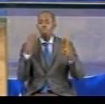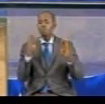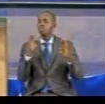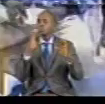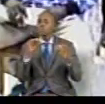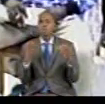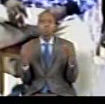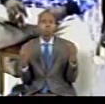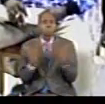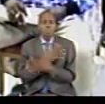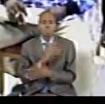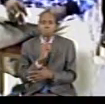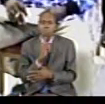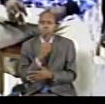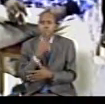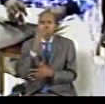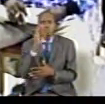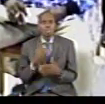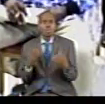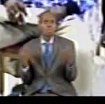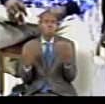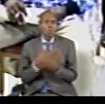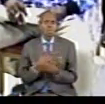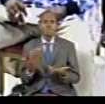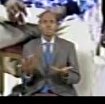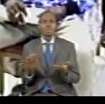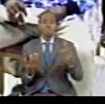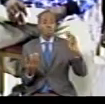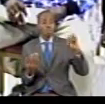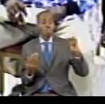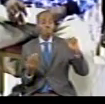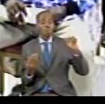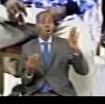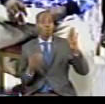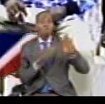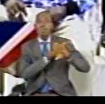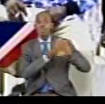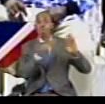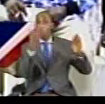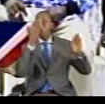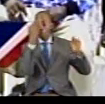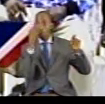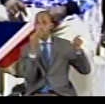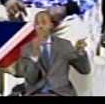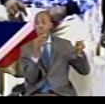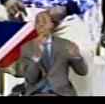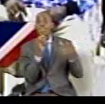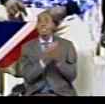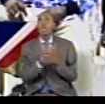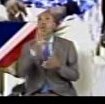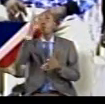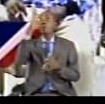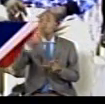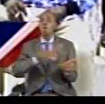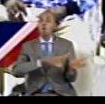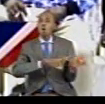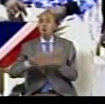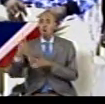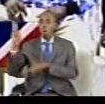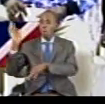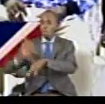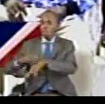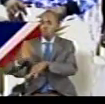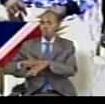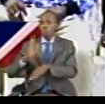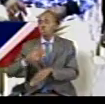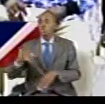terribly afraid. Moab did not know that God had told the children of Israel, don't touch their land,